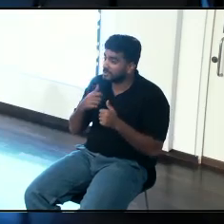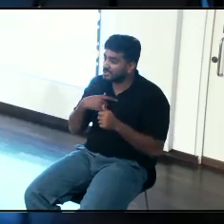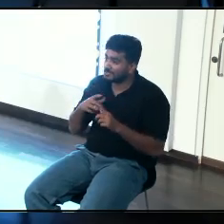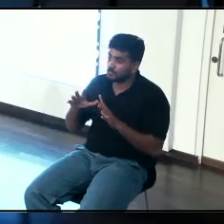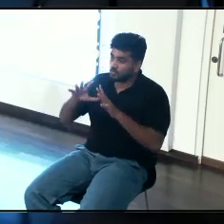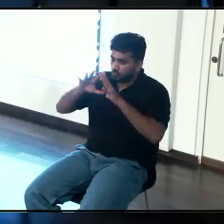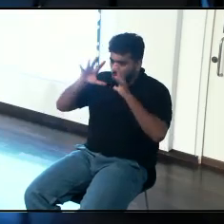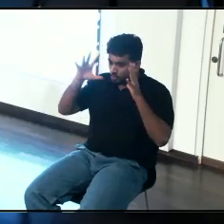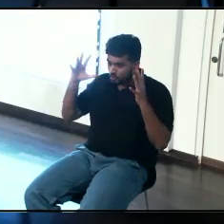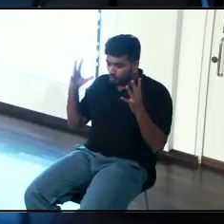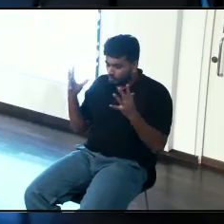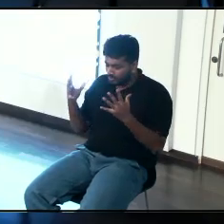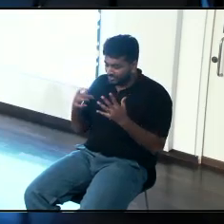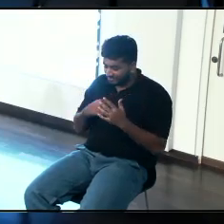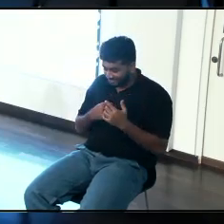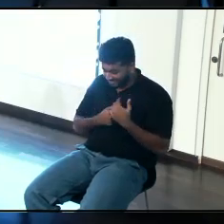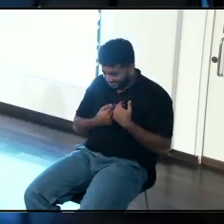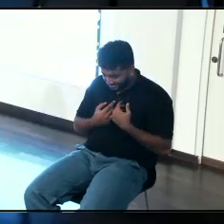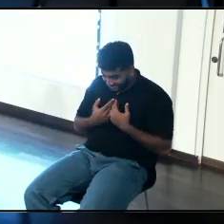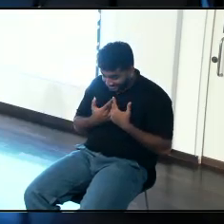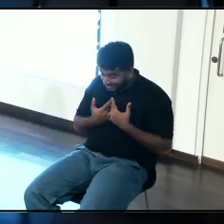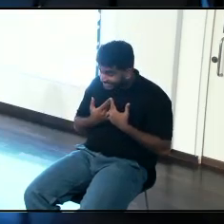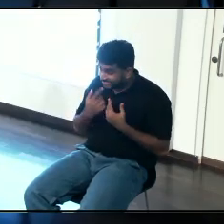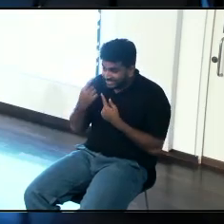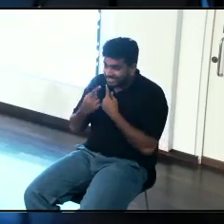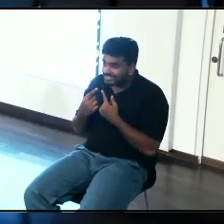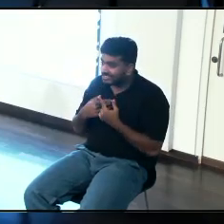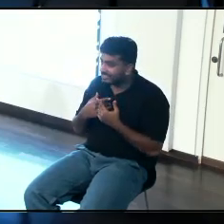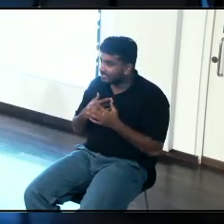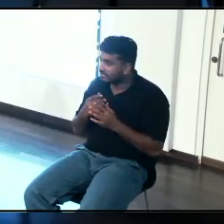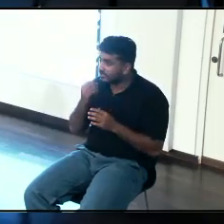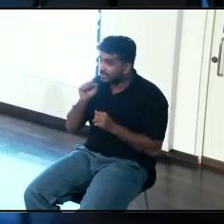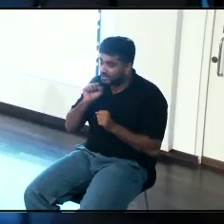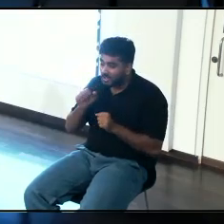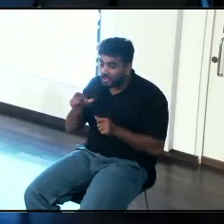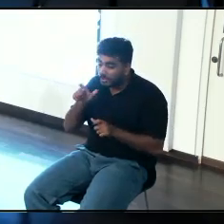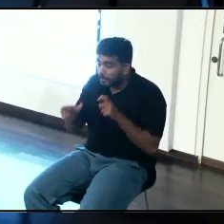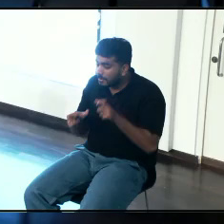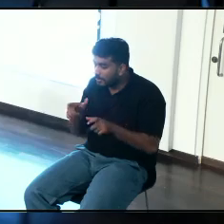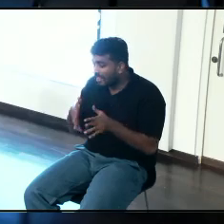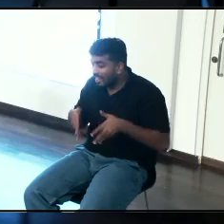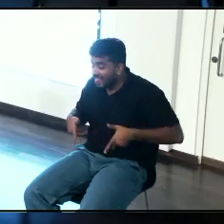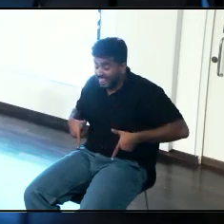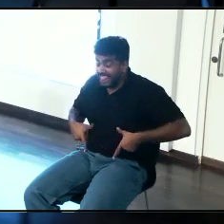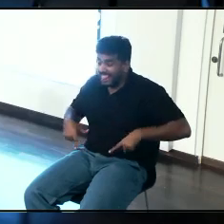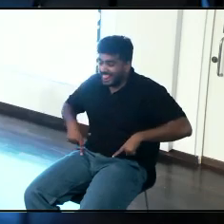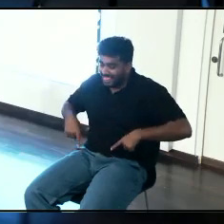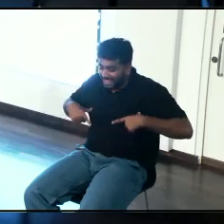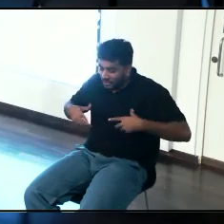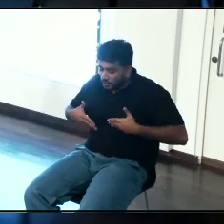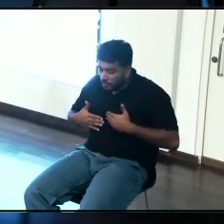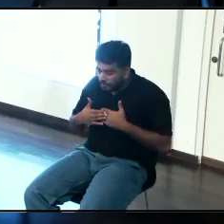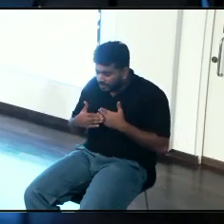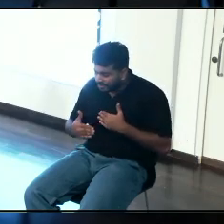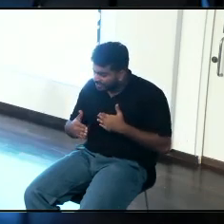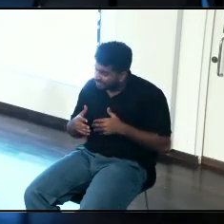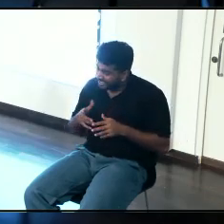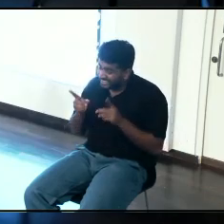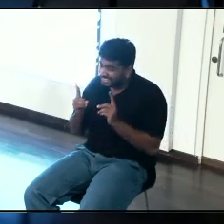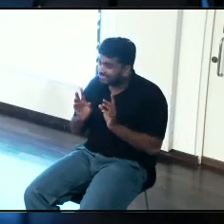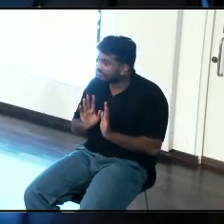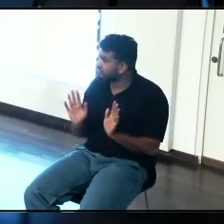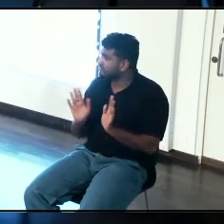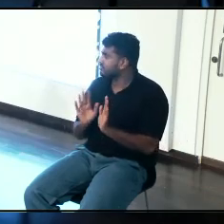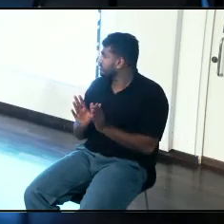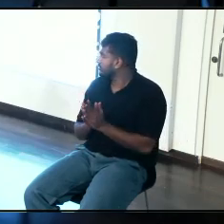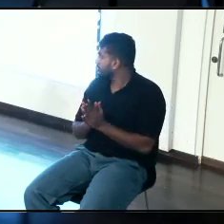human instinct. And it's also like I said, don't meddle with people's way of life. Like if you have an elderly parent or grandparent, if